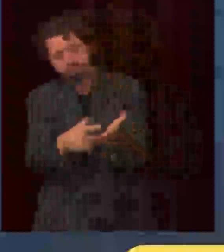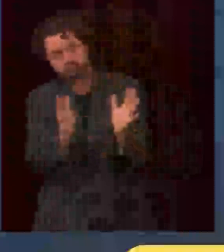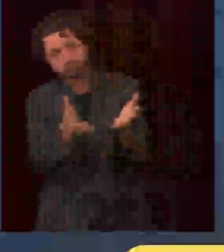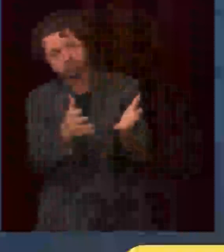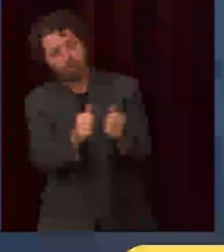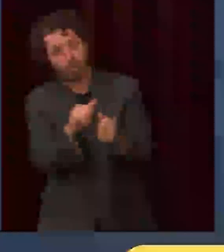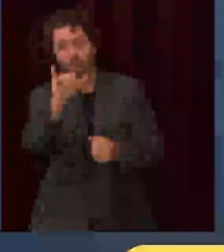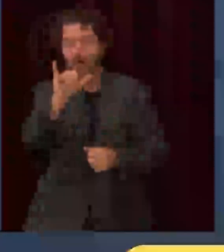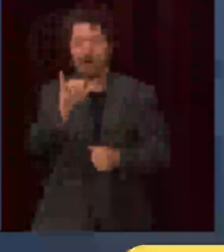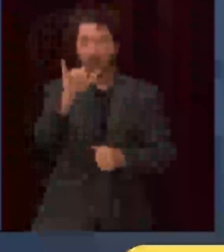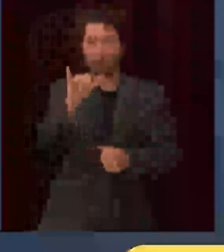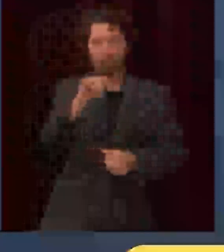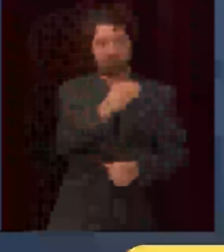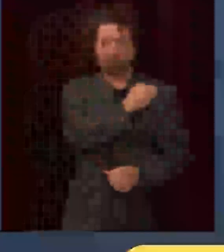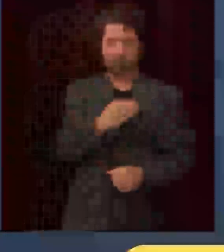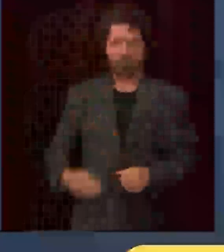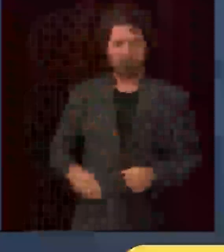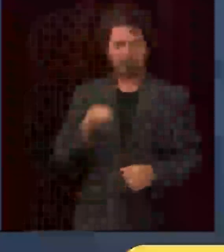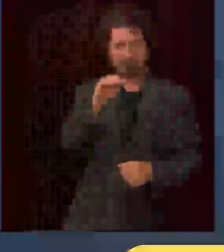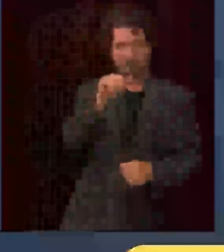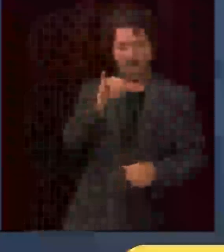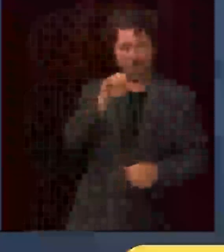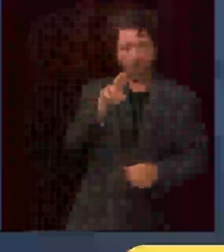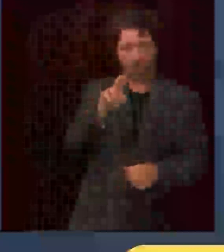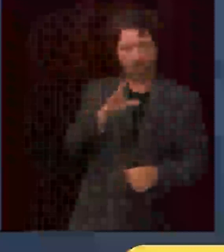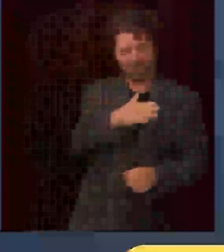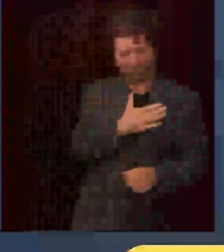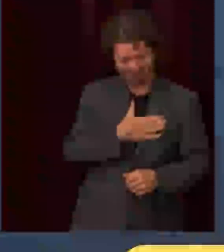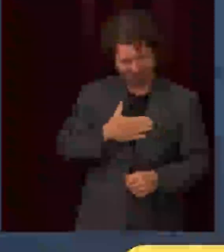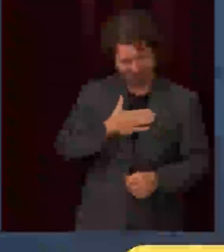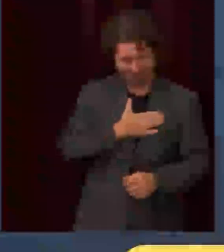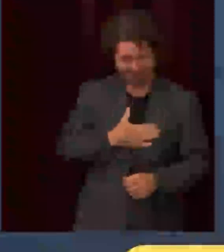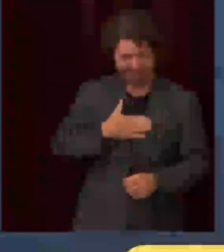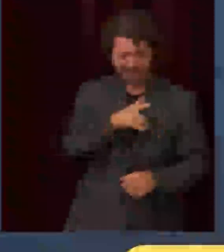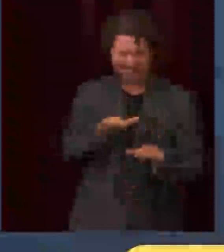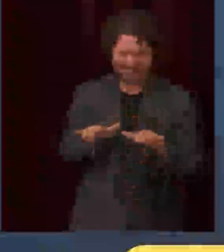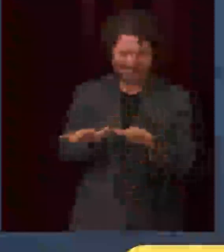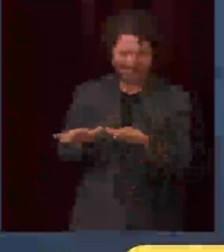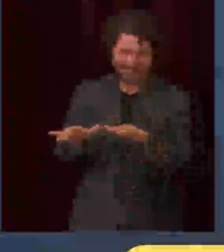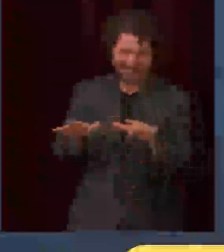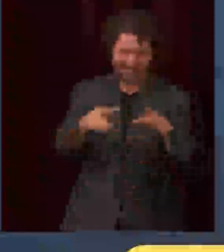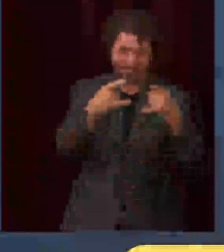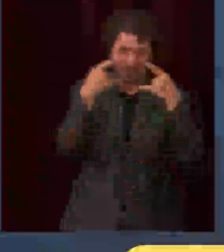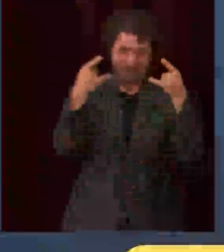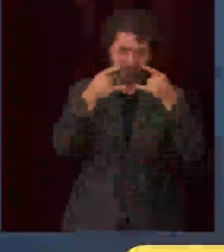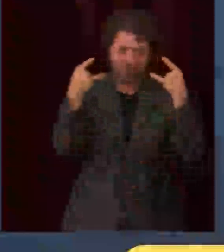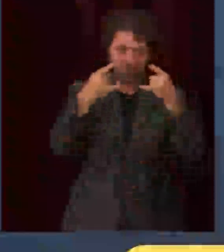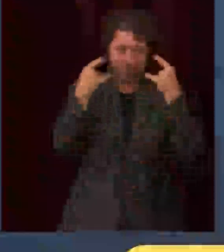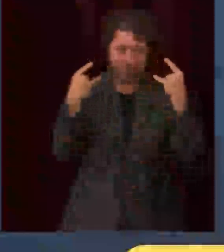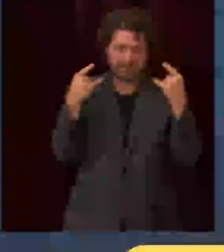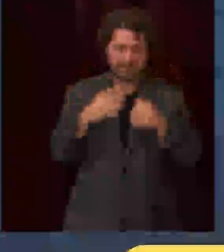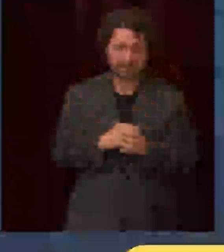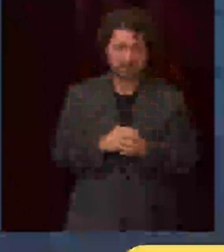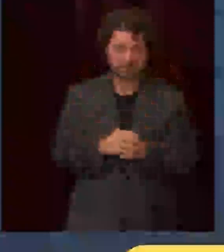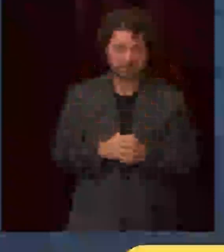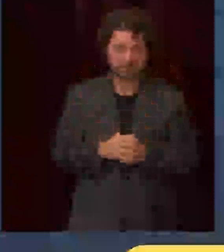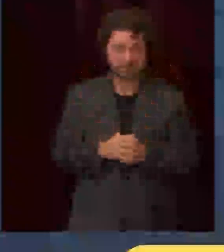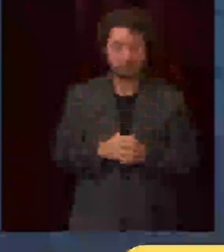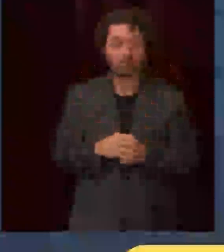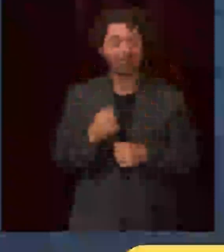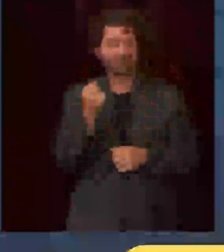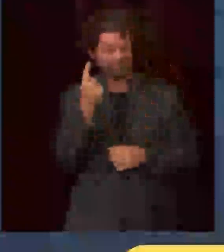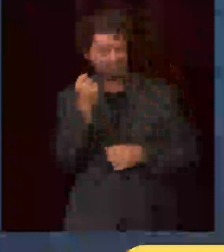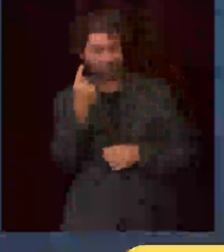concerned. I talked to a friend this morning about this, that only 30% of people, maybe that's just an estimate of people, are wearing masks when they go to the grocery store. Look, when you